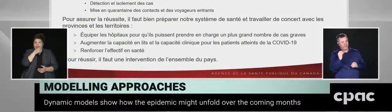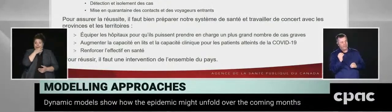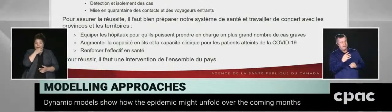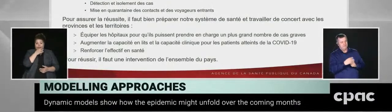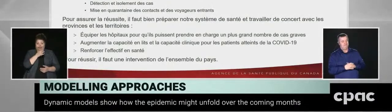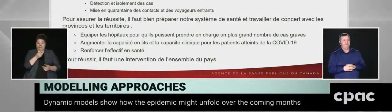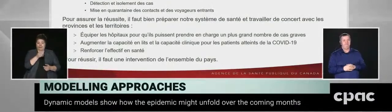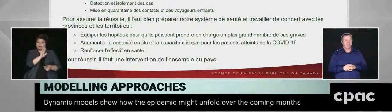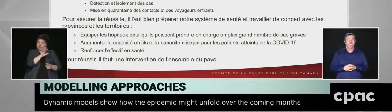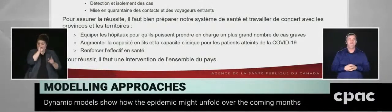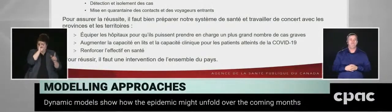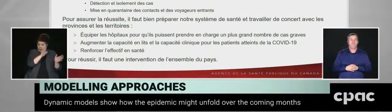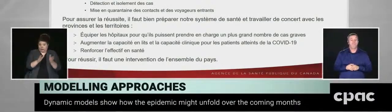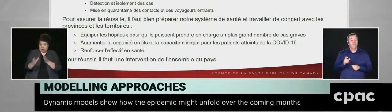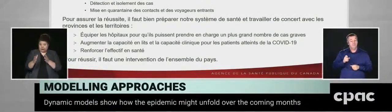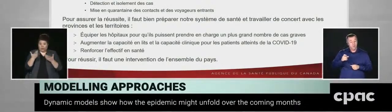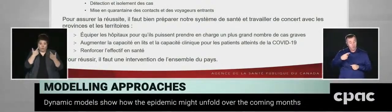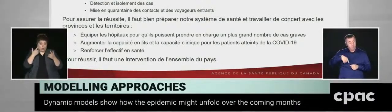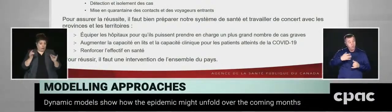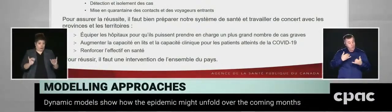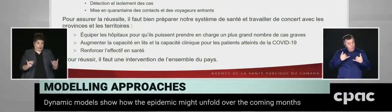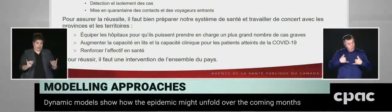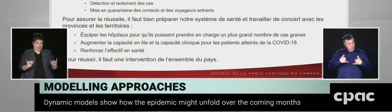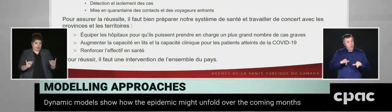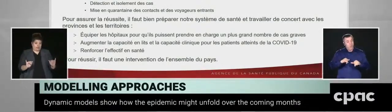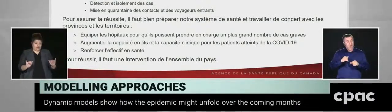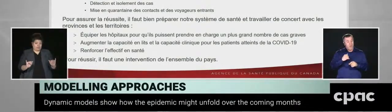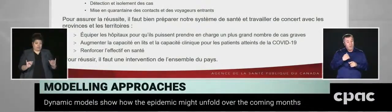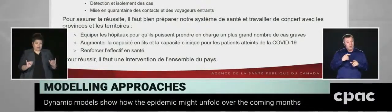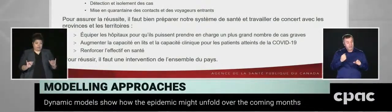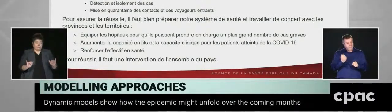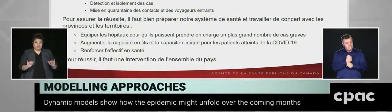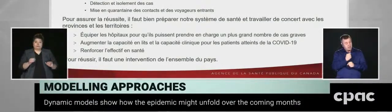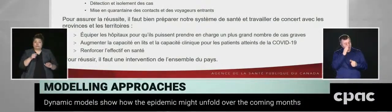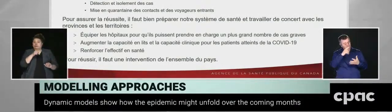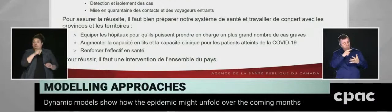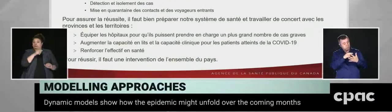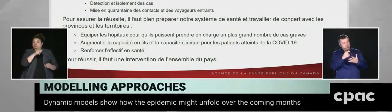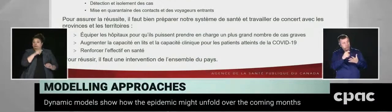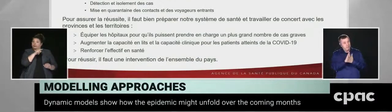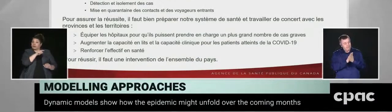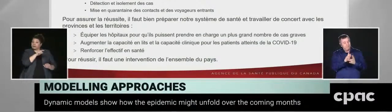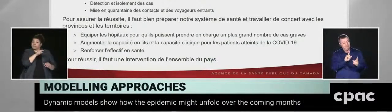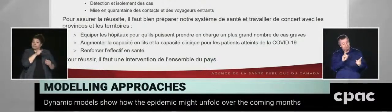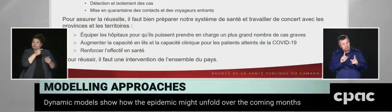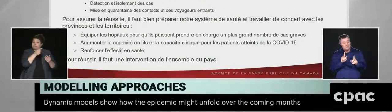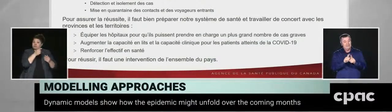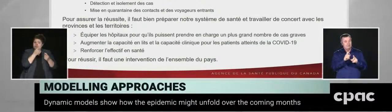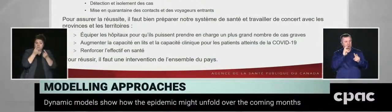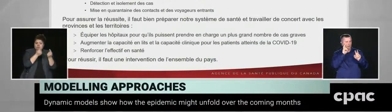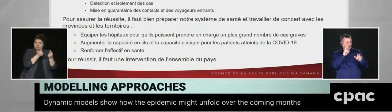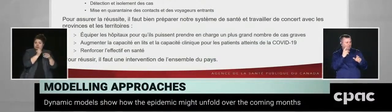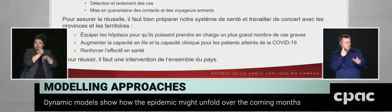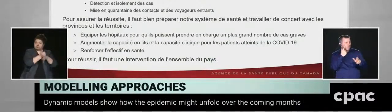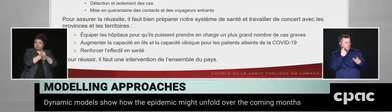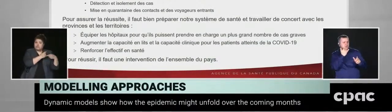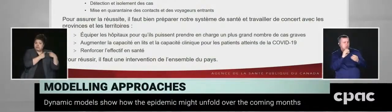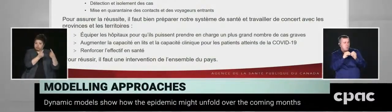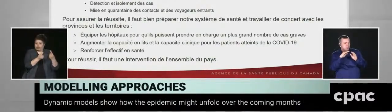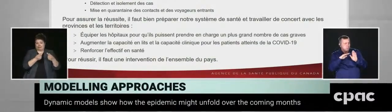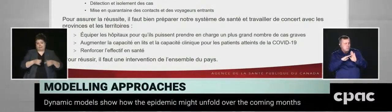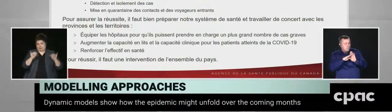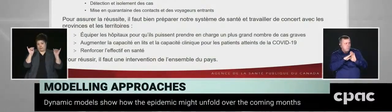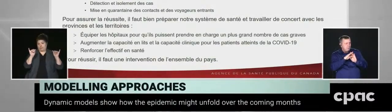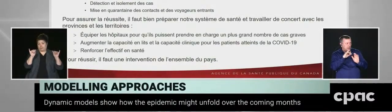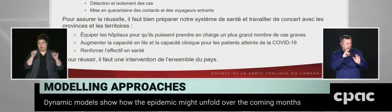Continuer à mettre en œuvre les mesures en place. Surveiller la trajectoire pour voir si des mesures accrues sont nécessaires pour